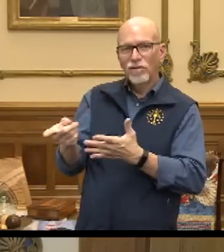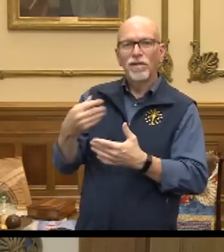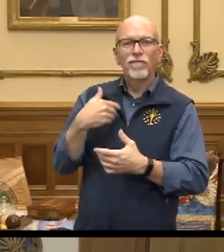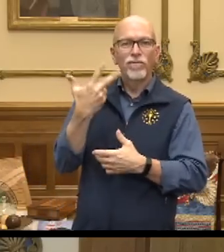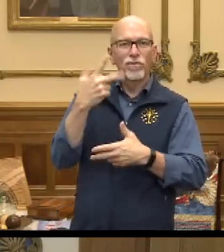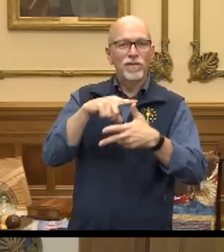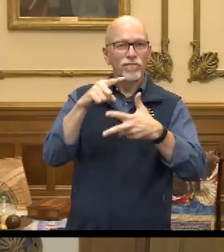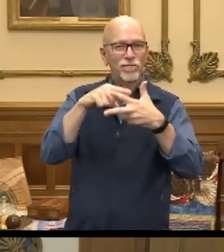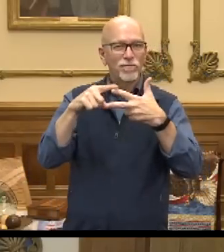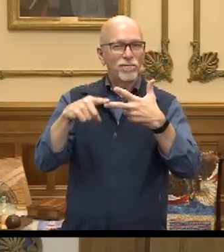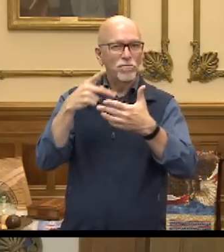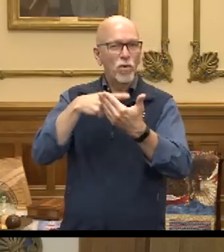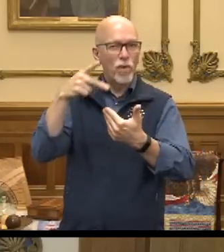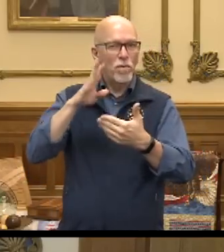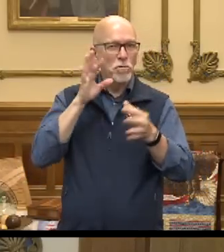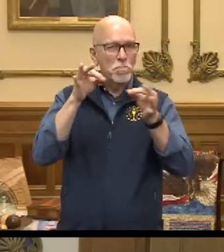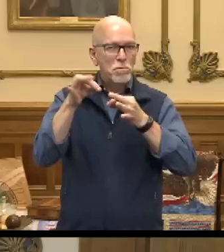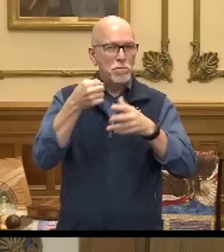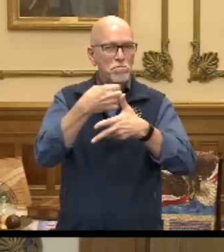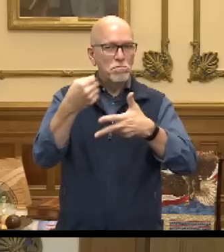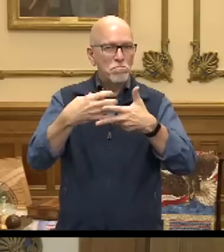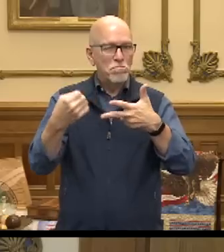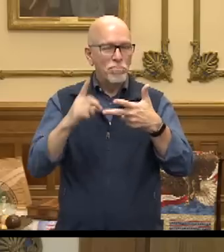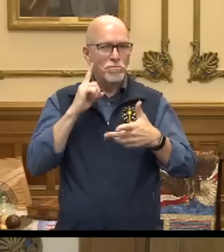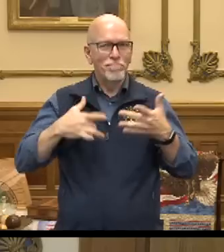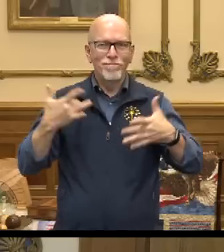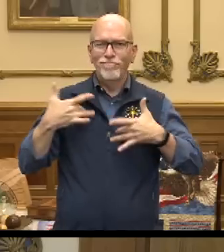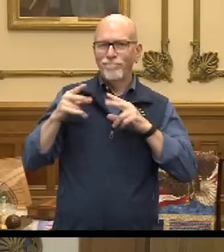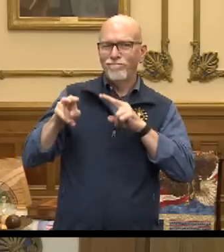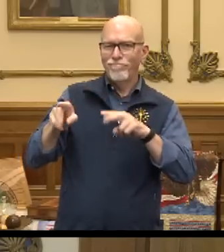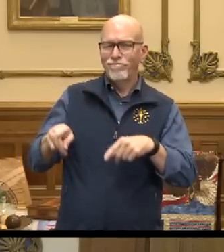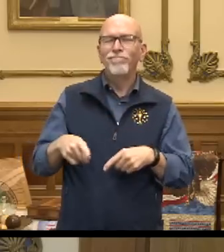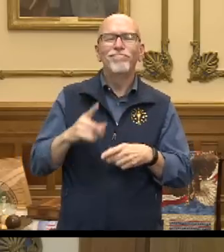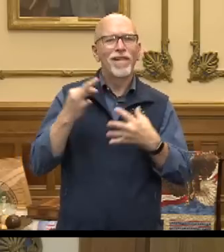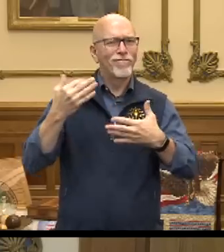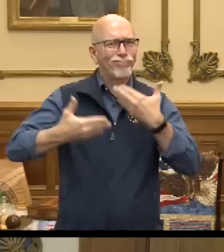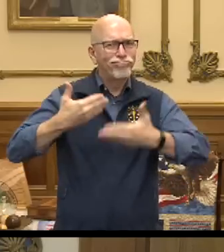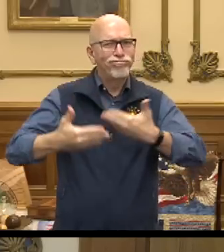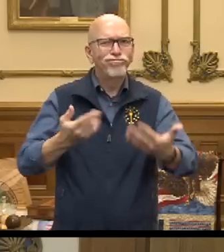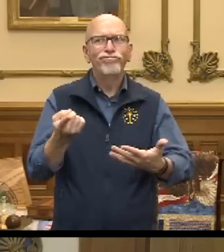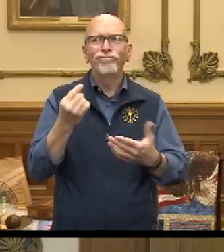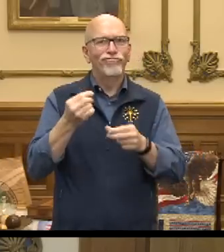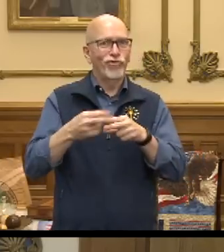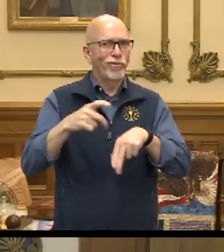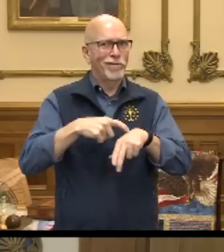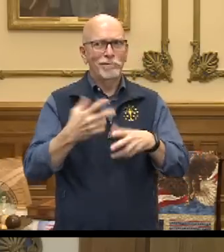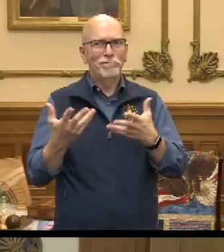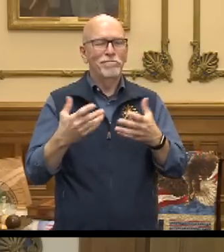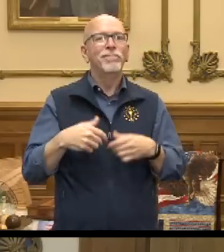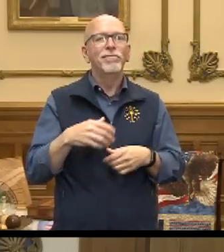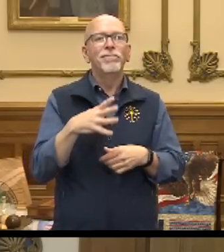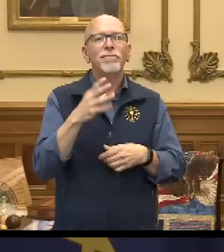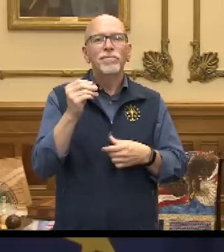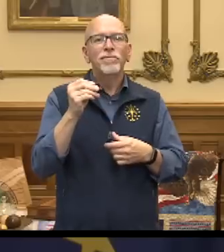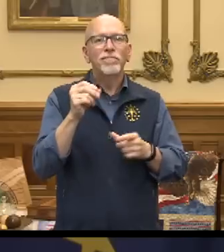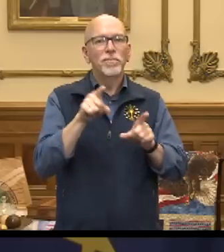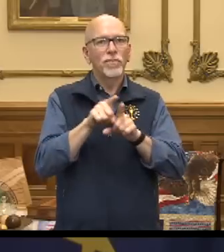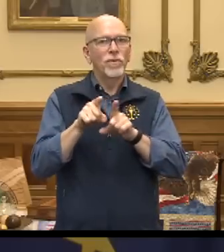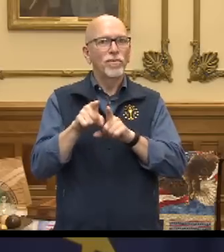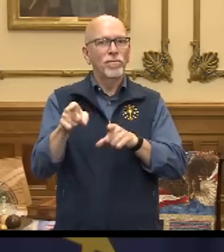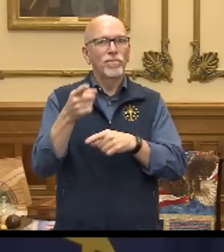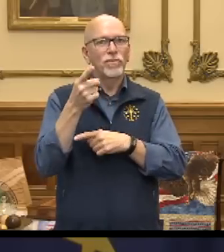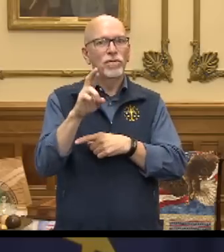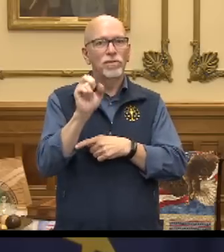different grant programs to talk about. Really excited about that. A lot of progress in a short amount of time. And then we've also have